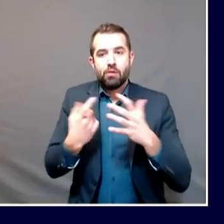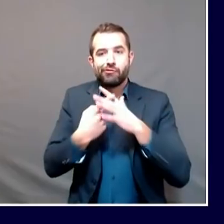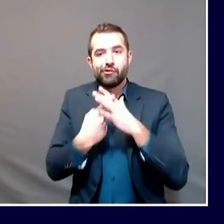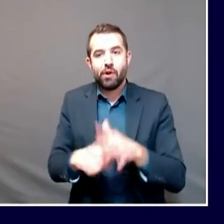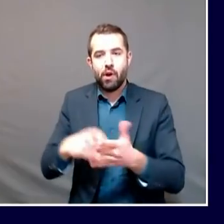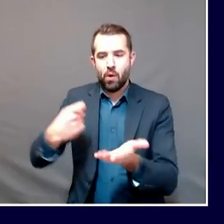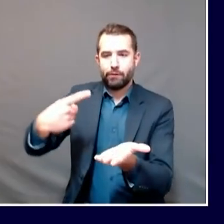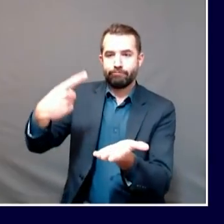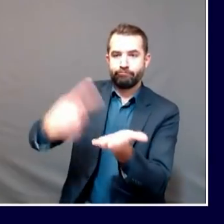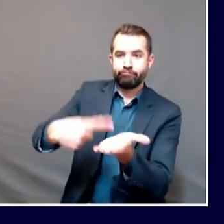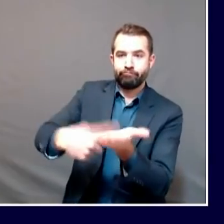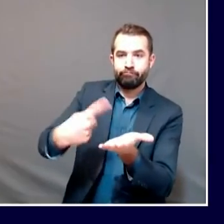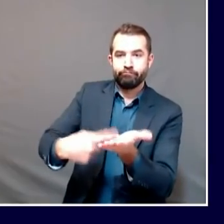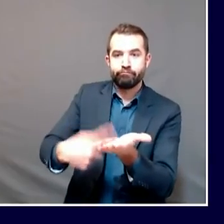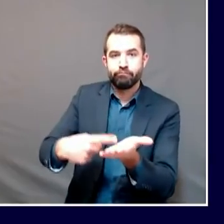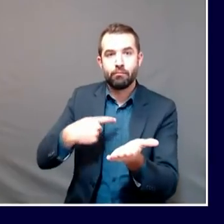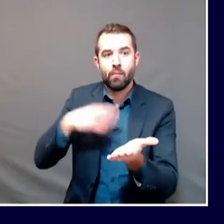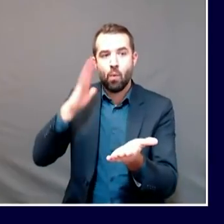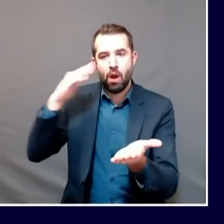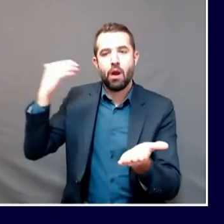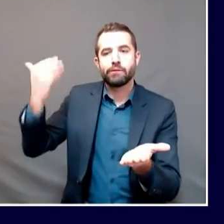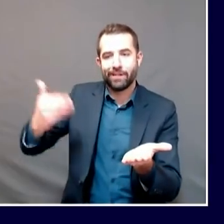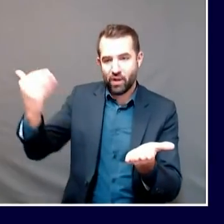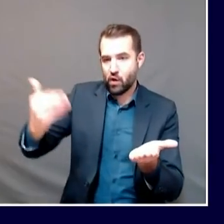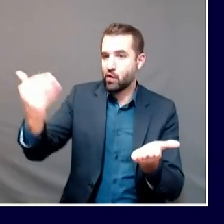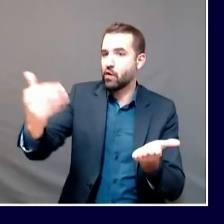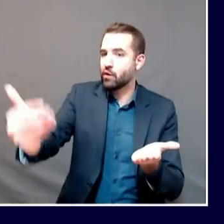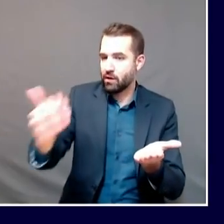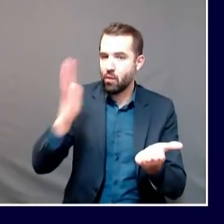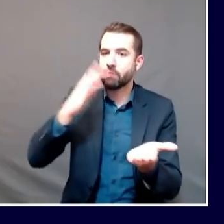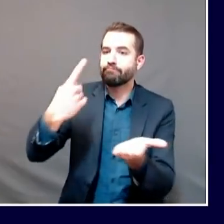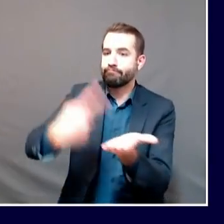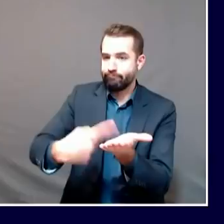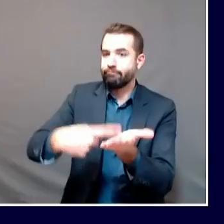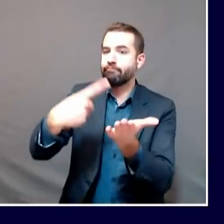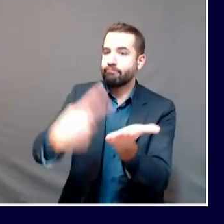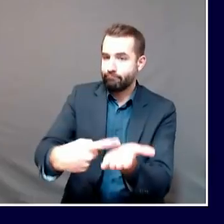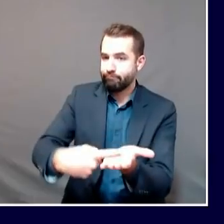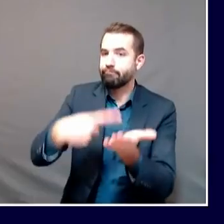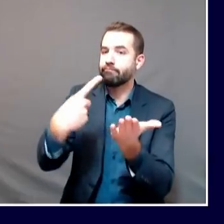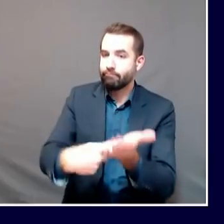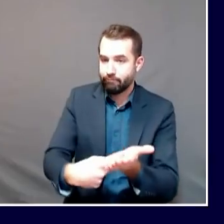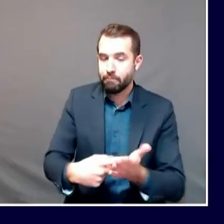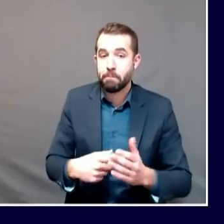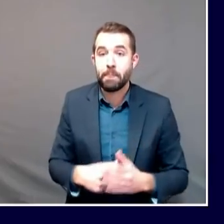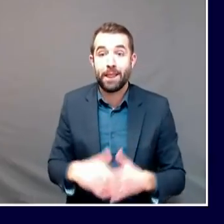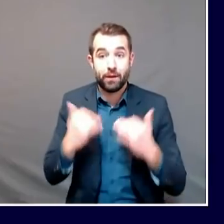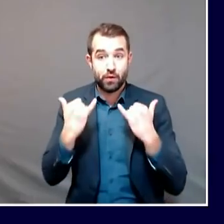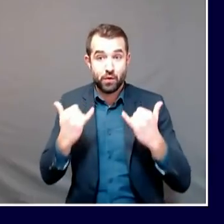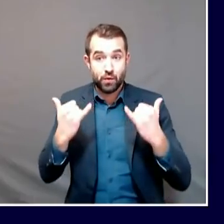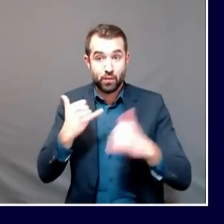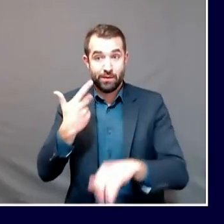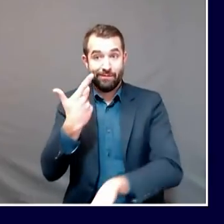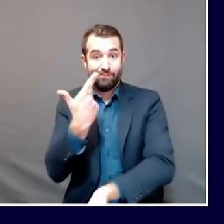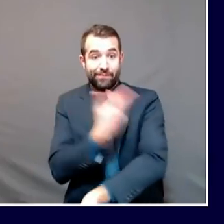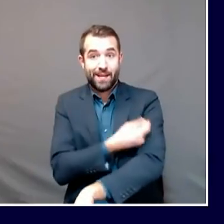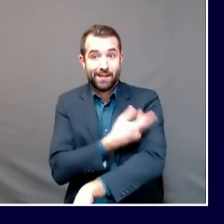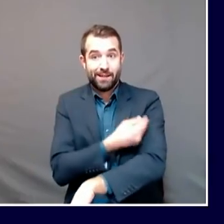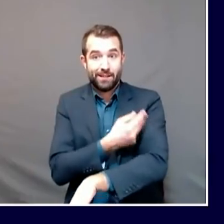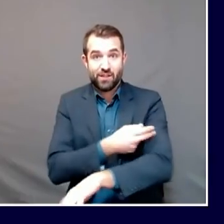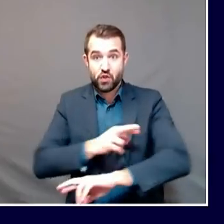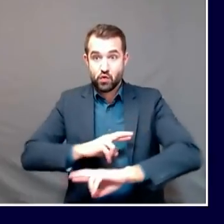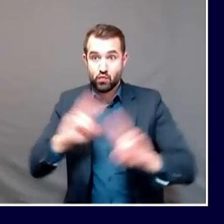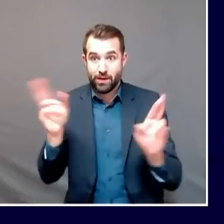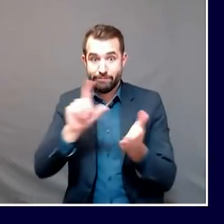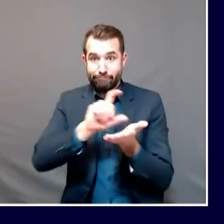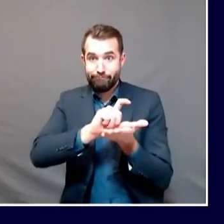the introduction and now the emergency use authorization of the first COVID-19 vaccine from Pfizer, as